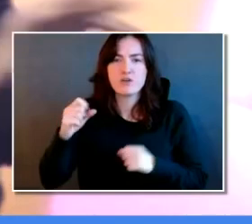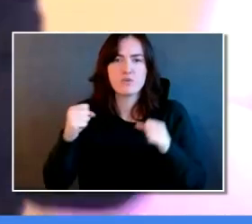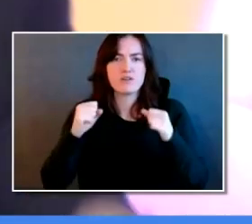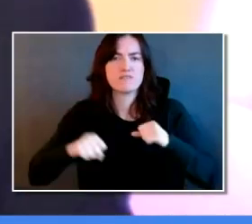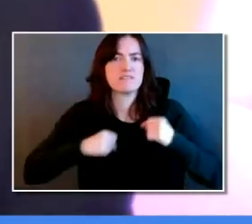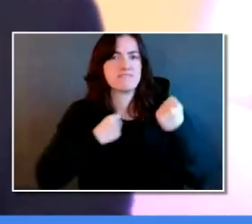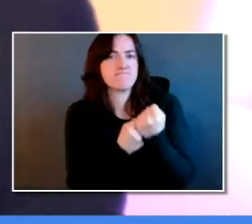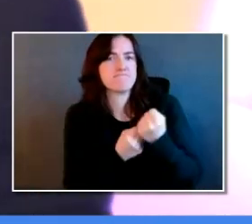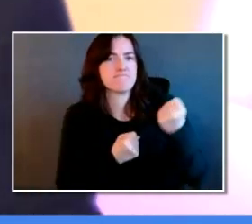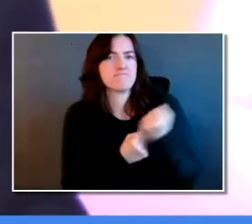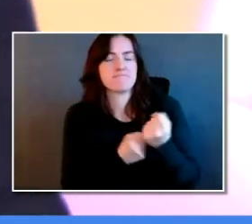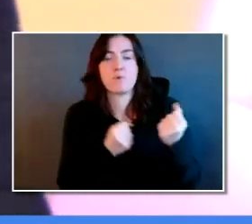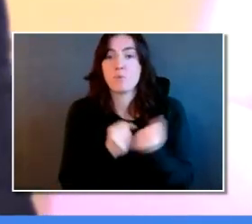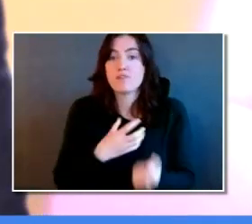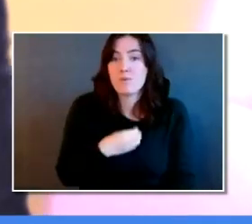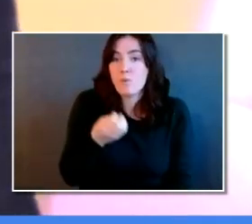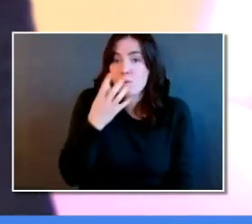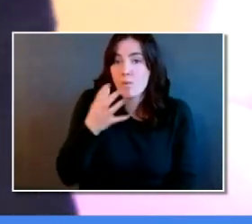man magic.